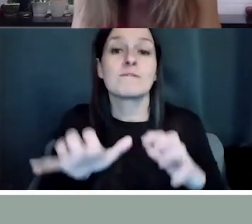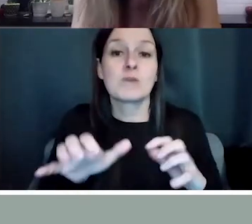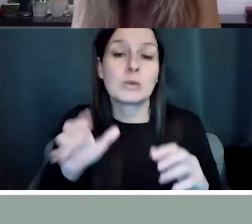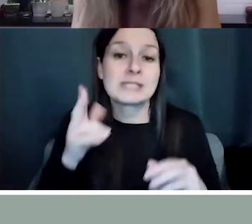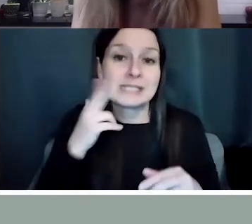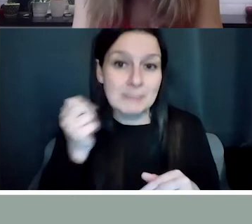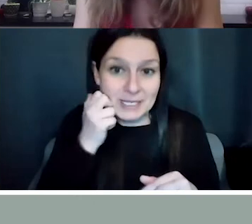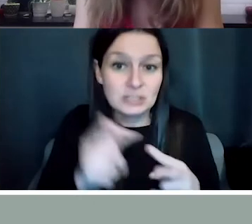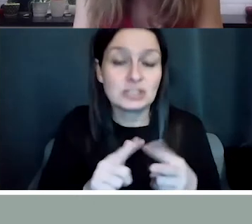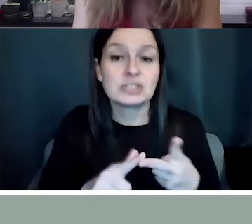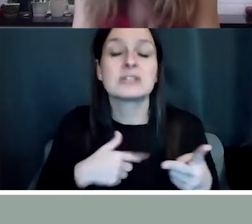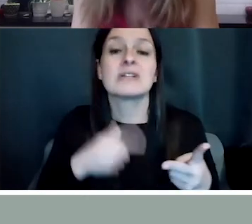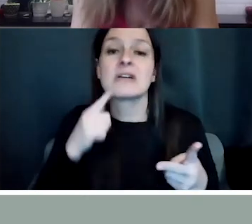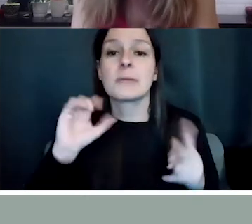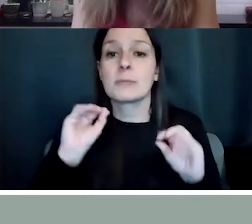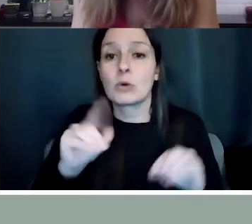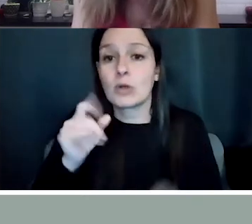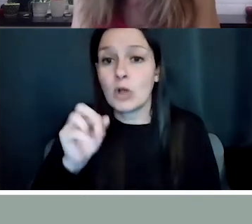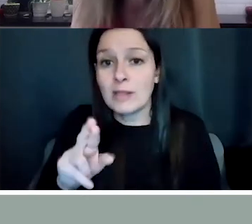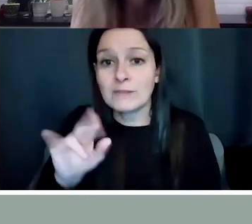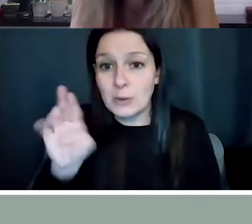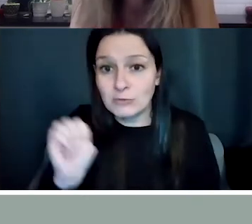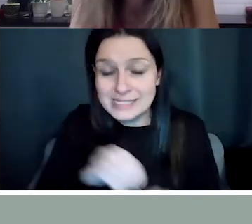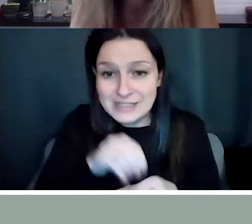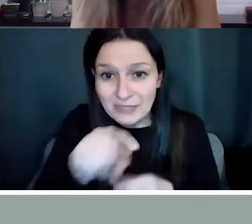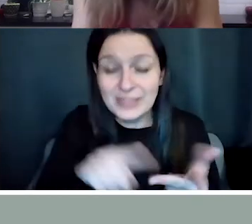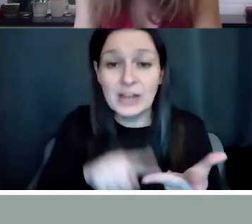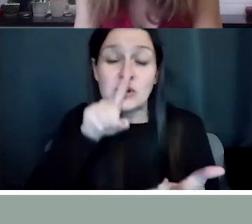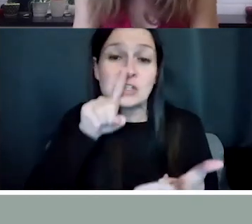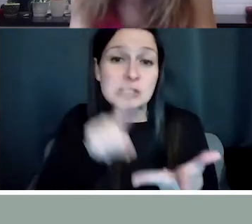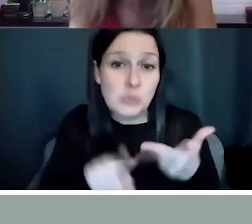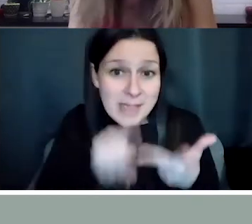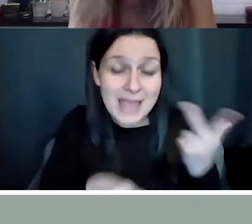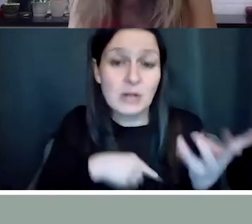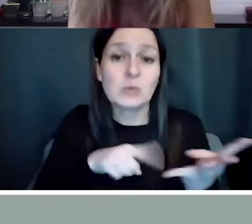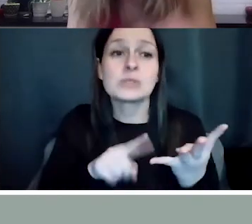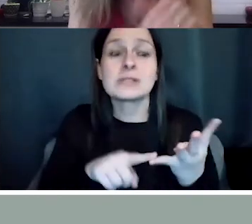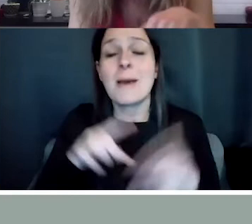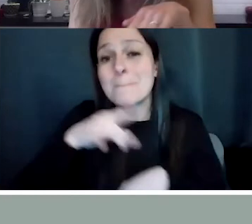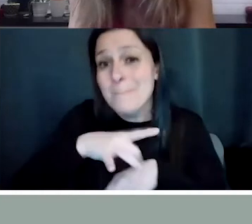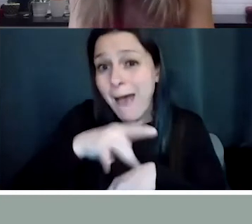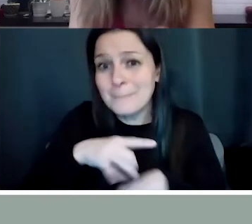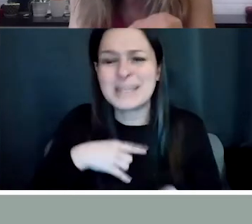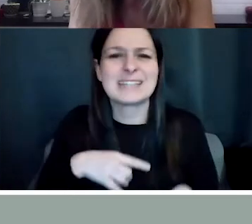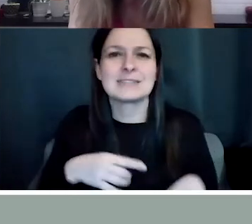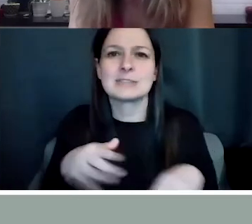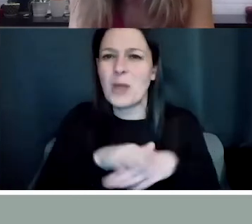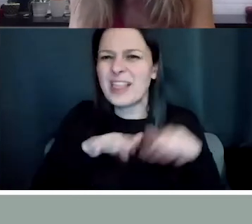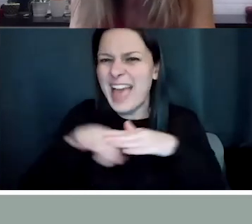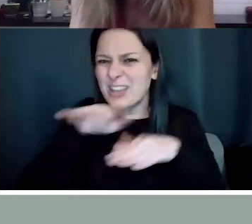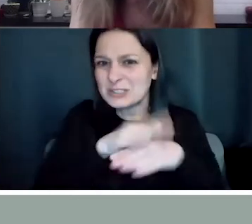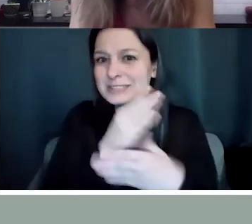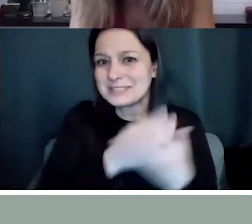put cauliflower rice in there, you could put tomatoes in there, you could put pumpkin in there. So you could layer some